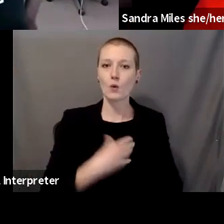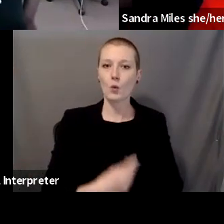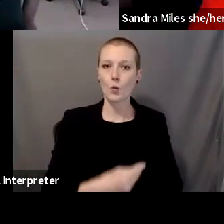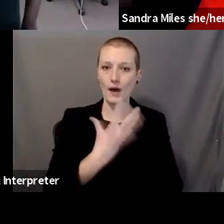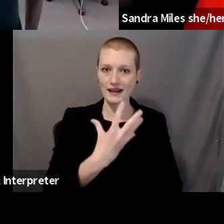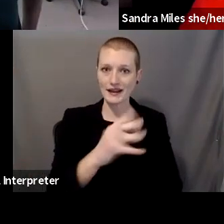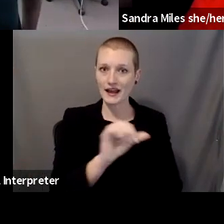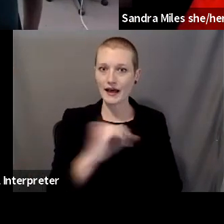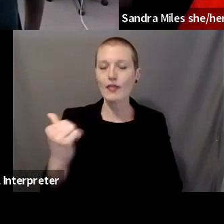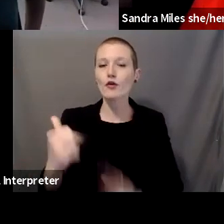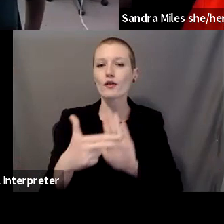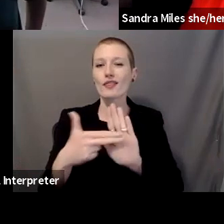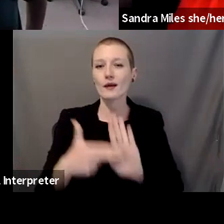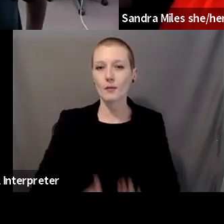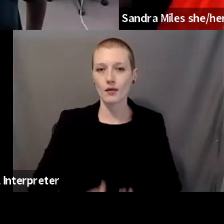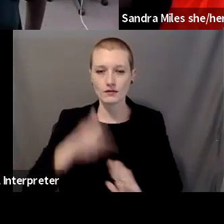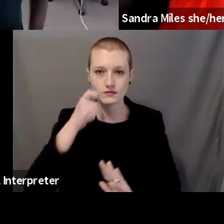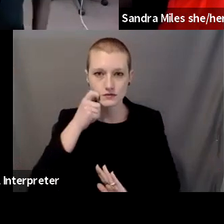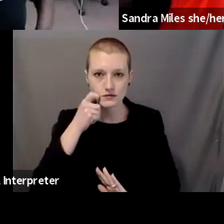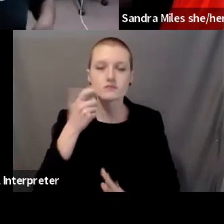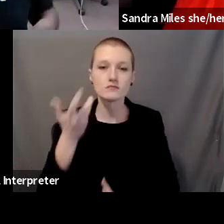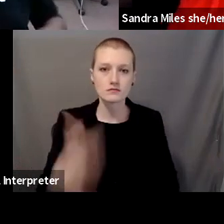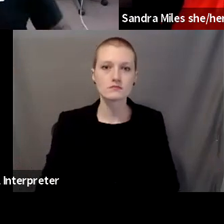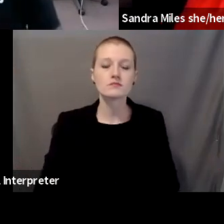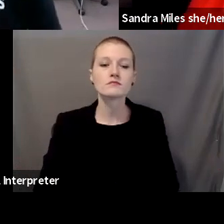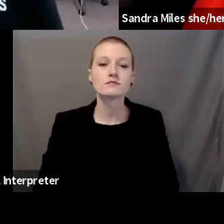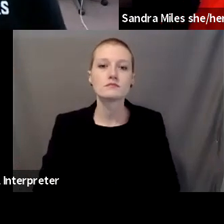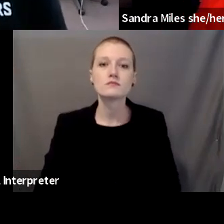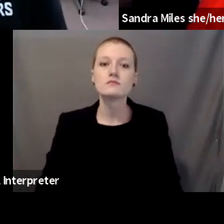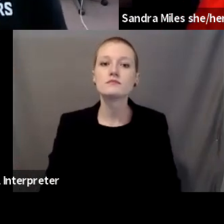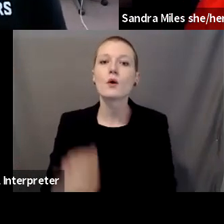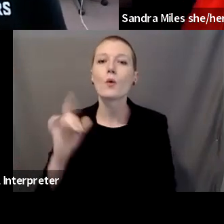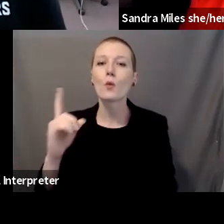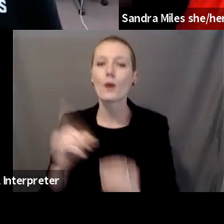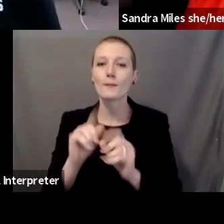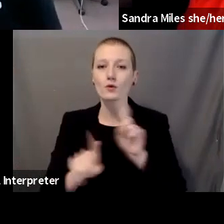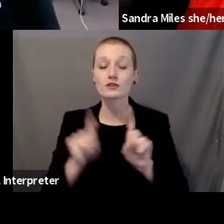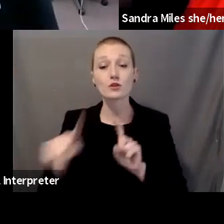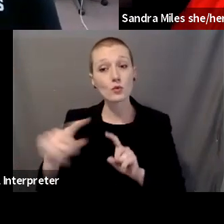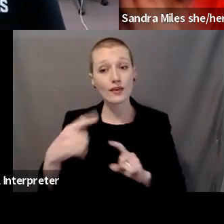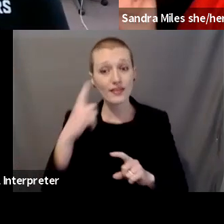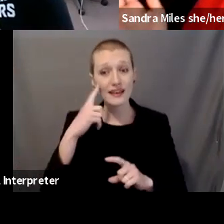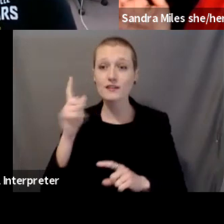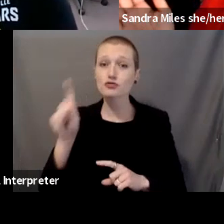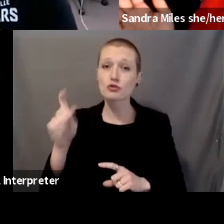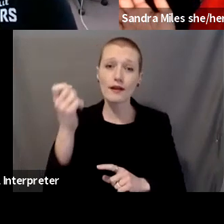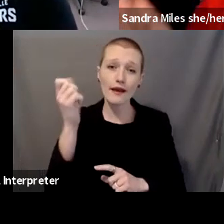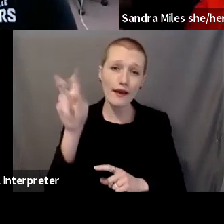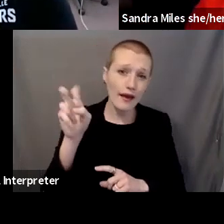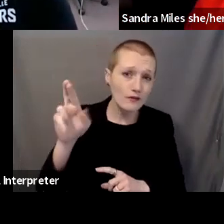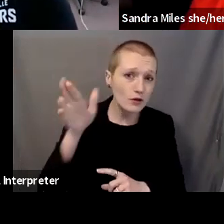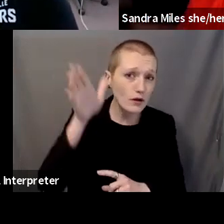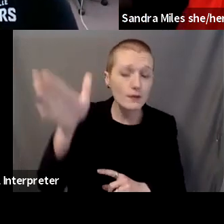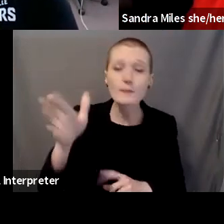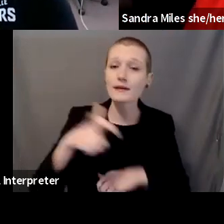to answer it. Do you think there should ever be a time when there isn't a need to promote Black history? Will we, in